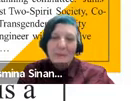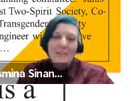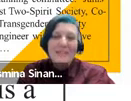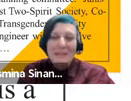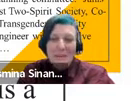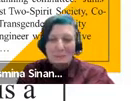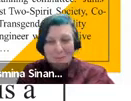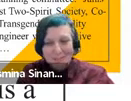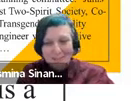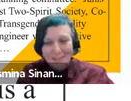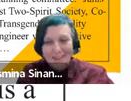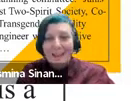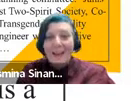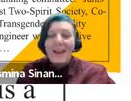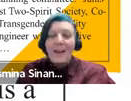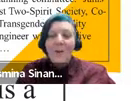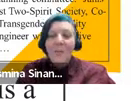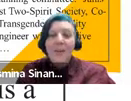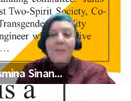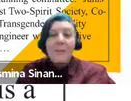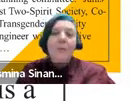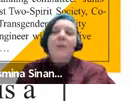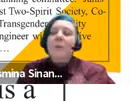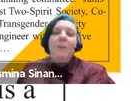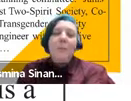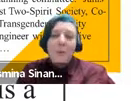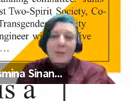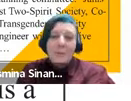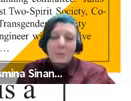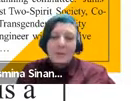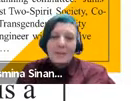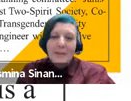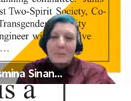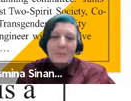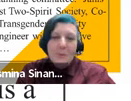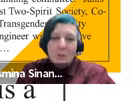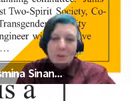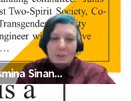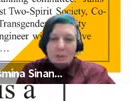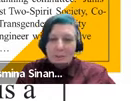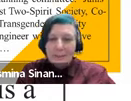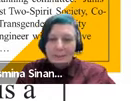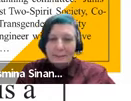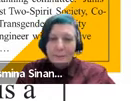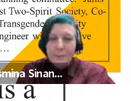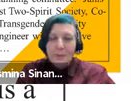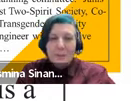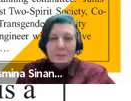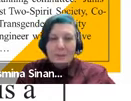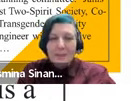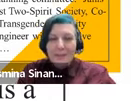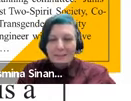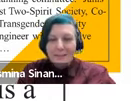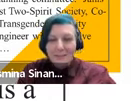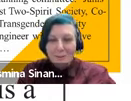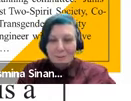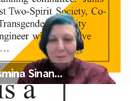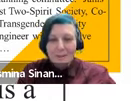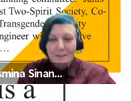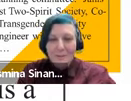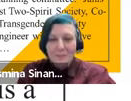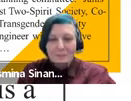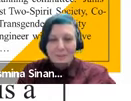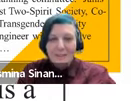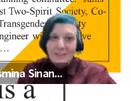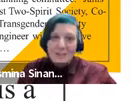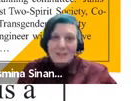that people stay muted. There will be a point where we're going to invite people to share and talk, but just so we can get